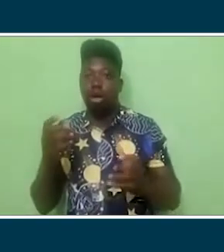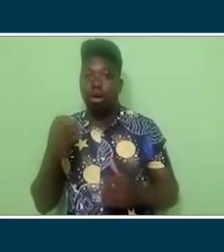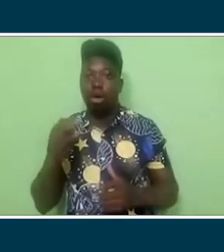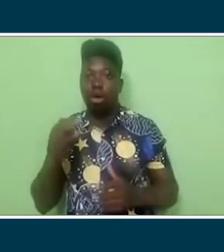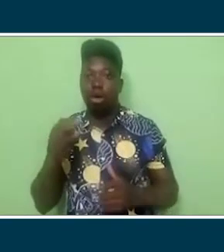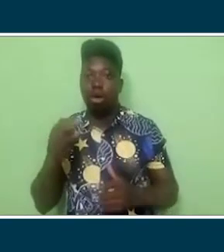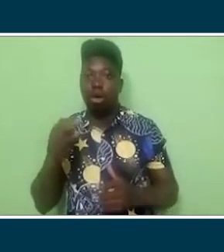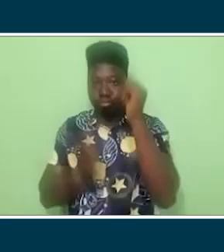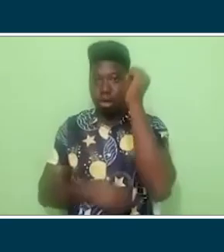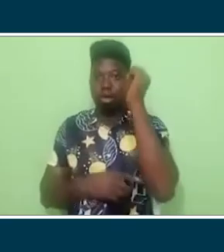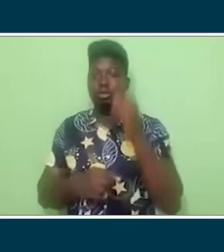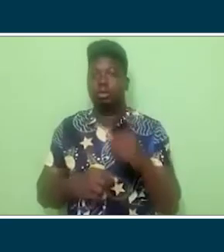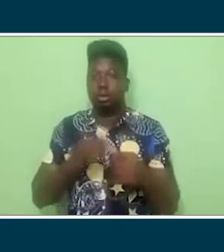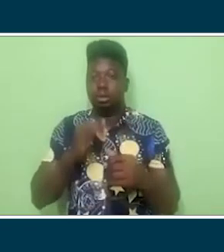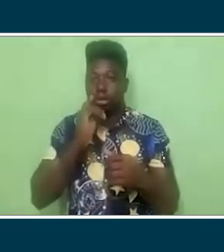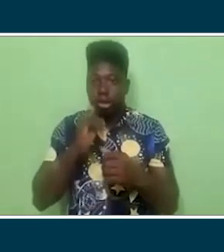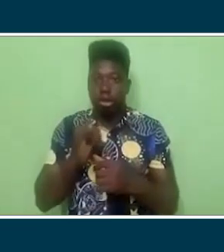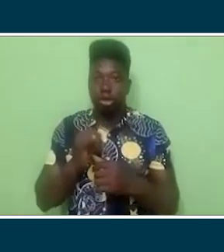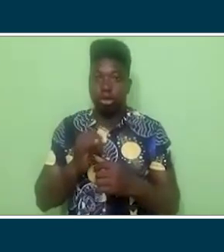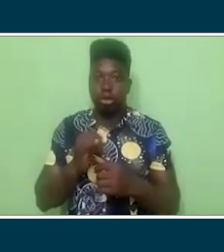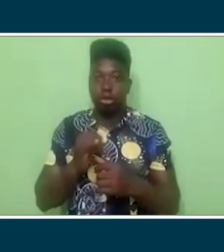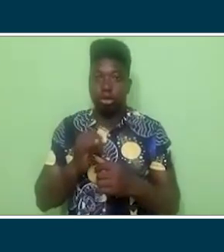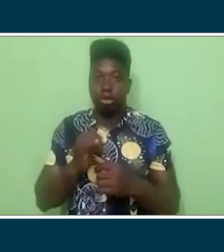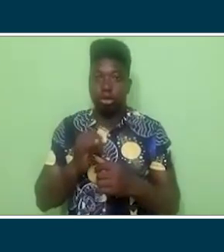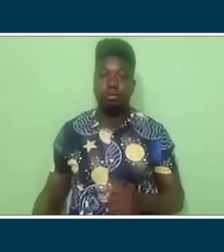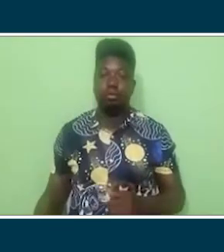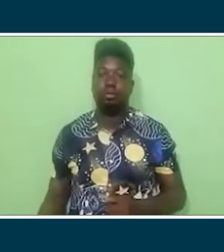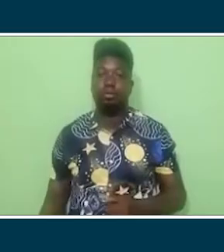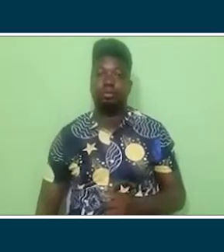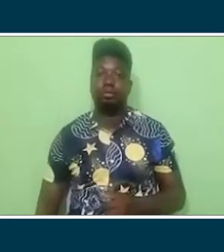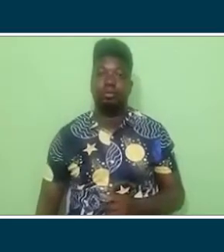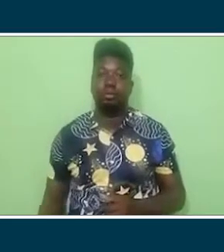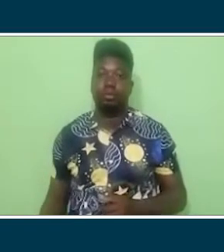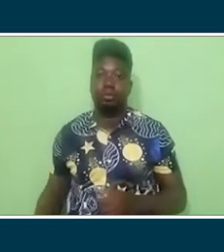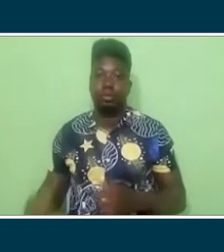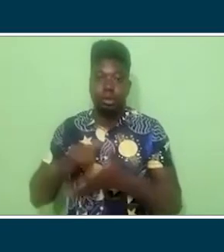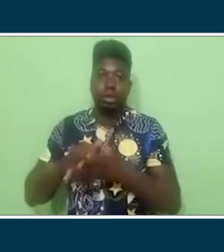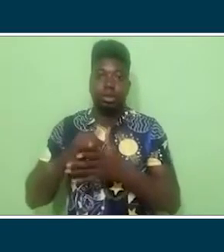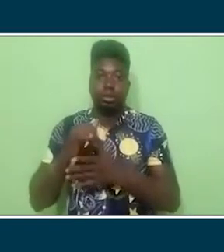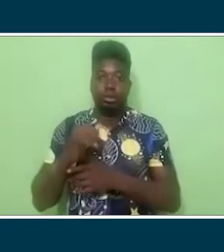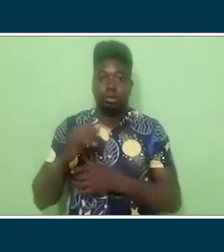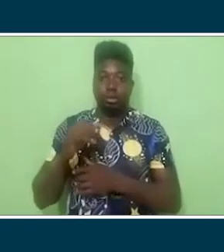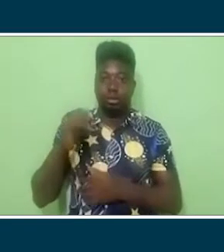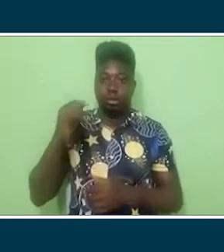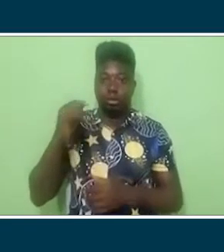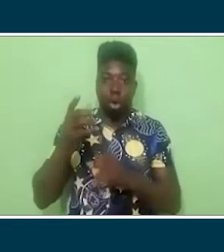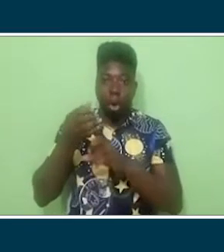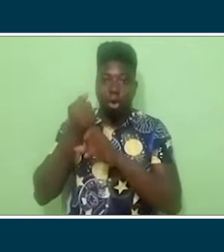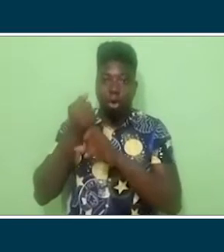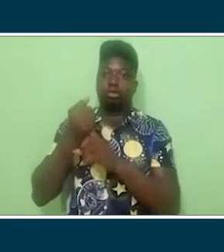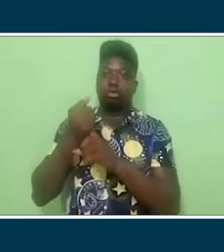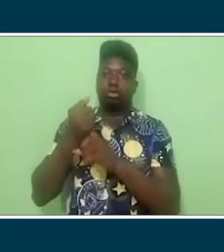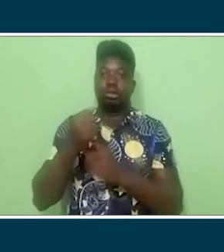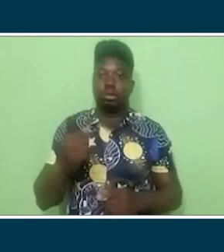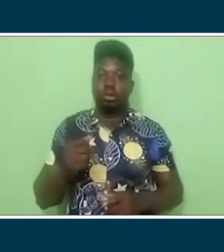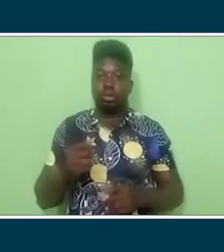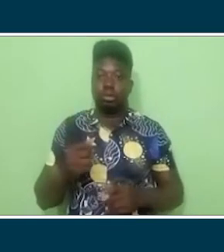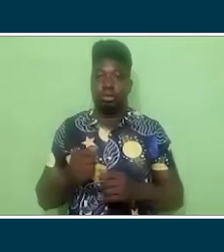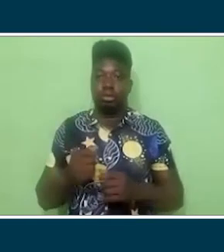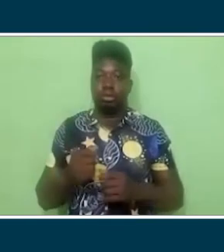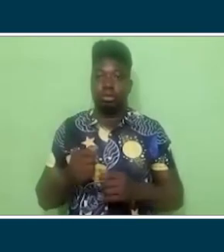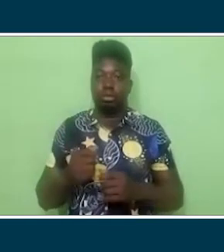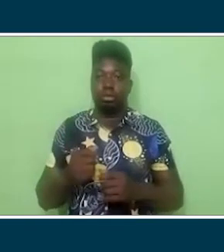stemming from identity authoritarianism, which says that because I hold a specific intersection of identities, it can be one, it can